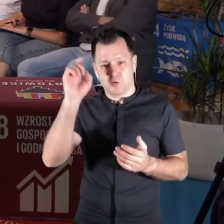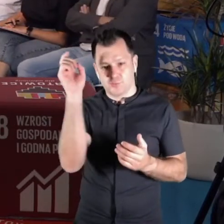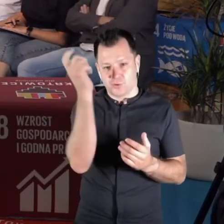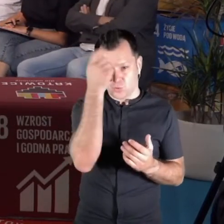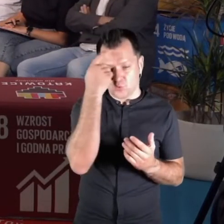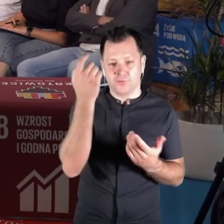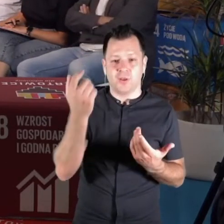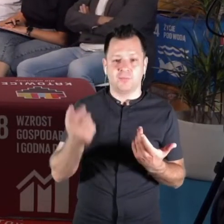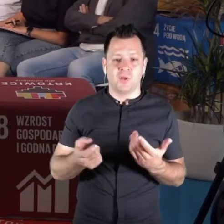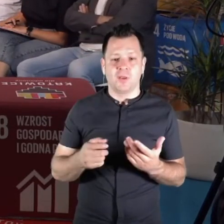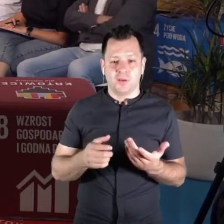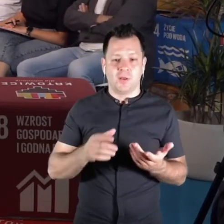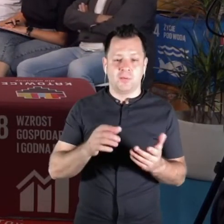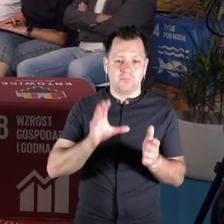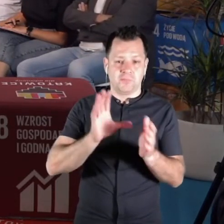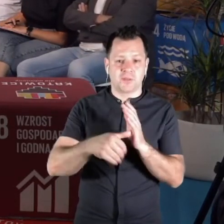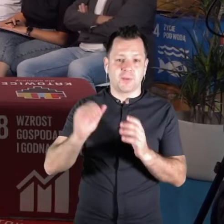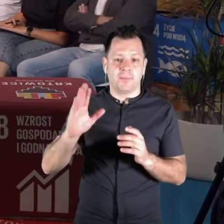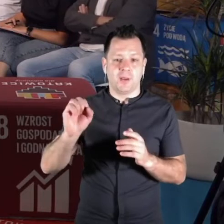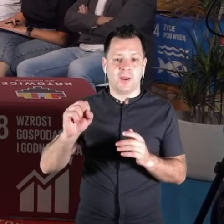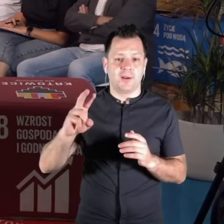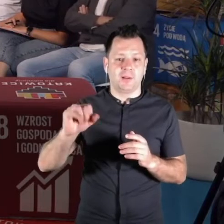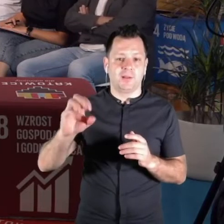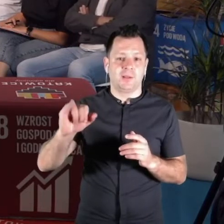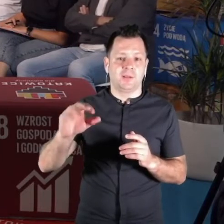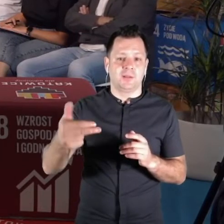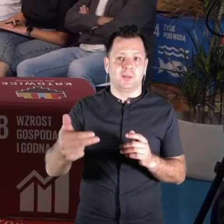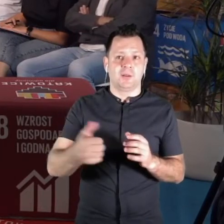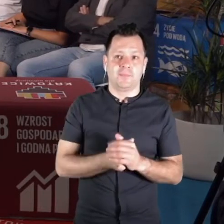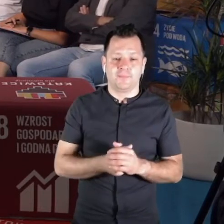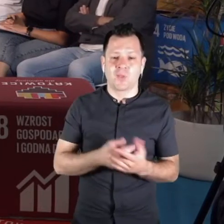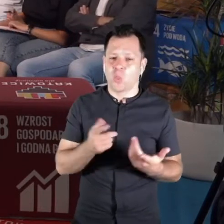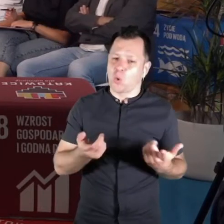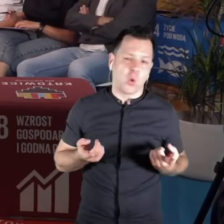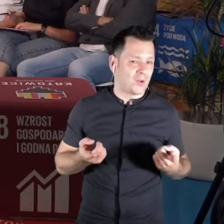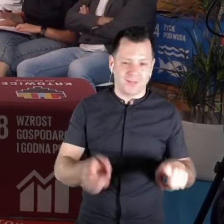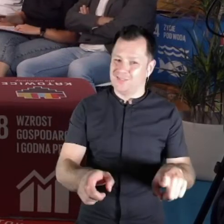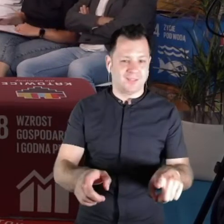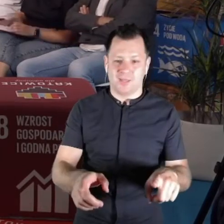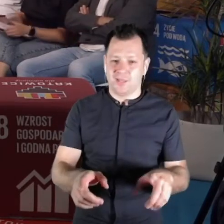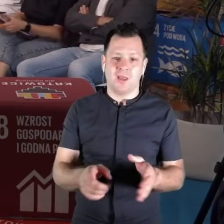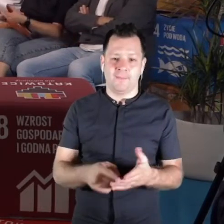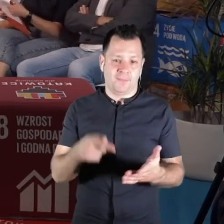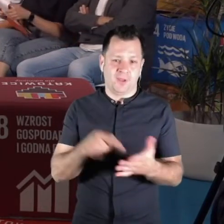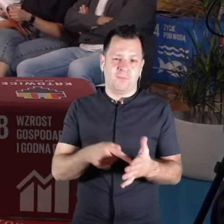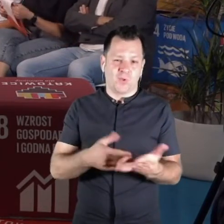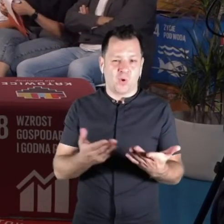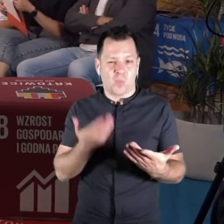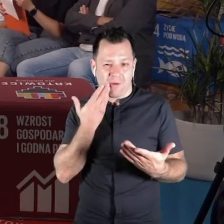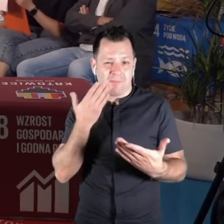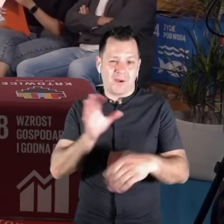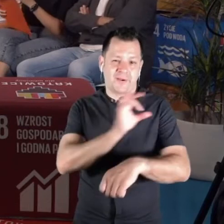itself is, let's say, not an organization, it's a project of the